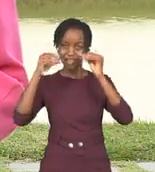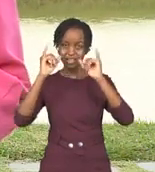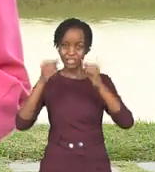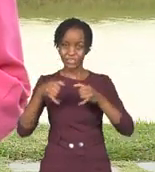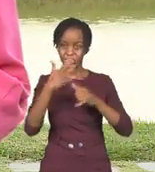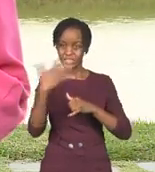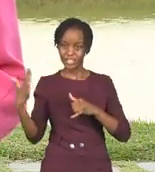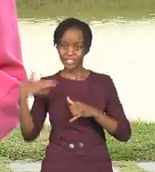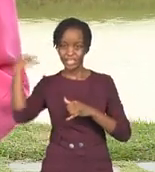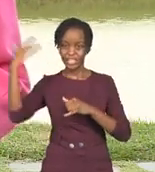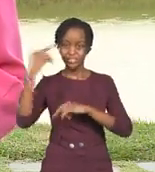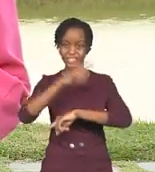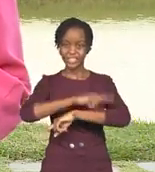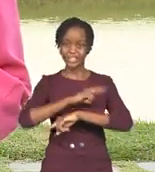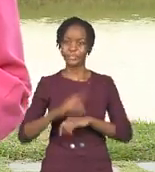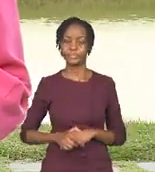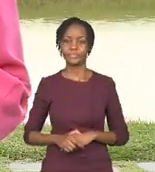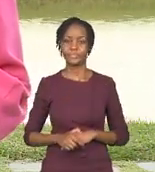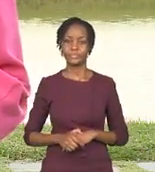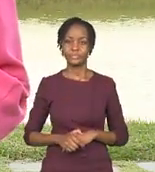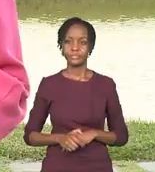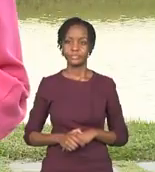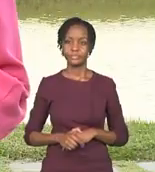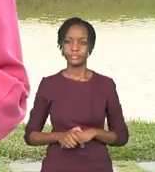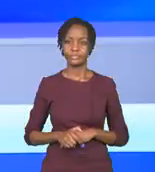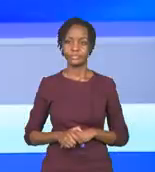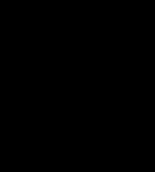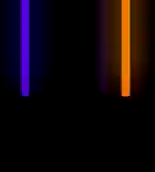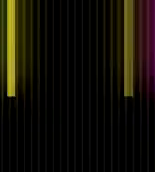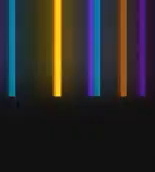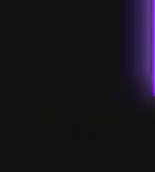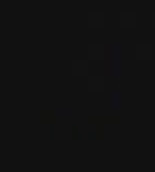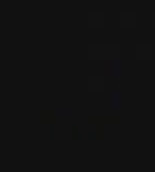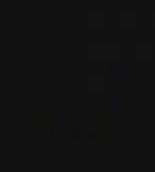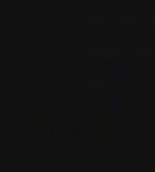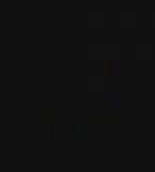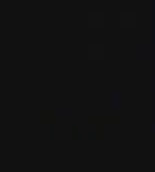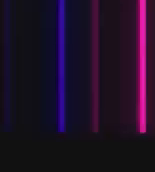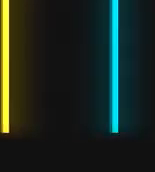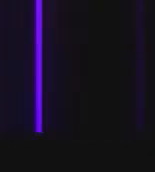Ivy Khavai, Switch TV Sports. Thank you.